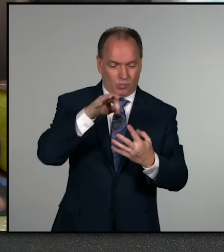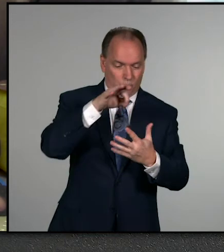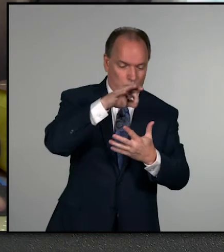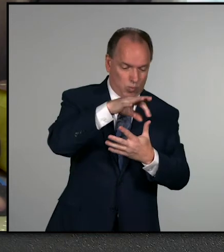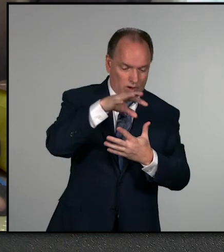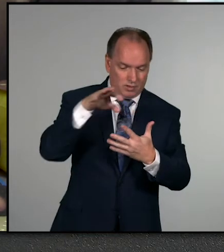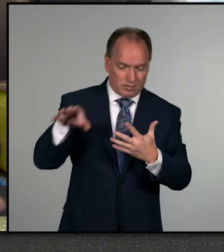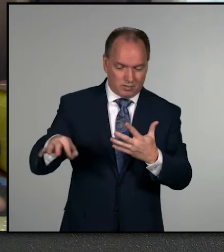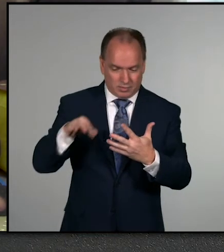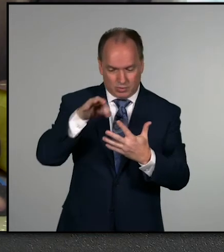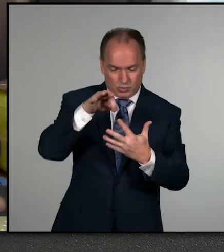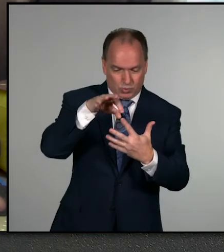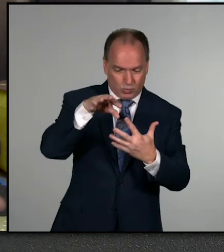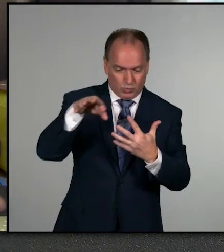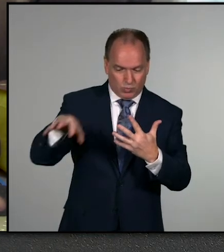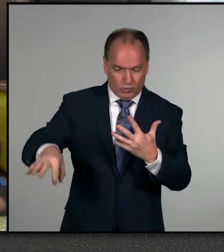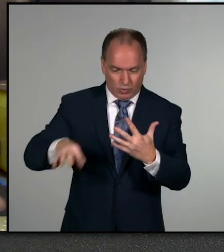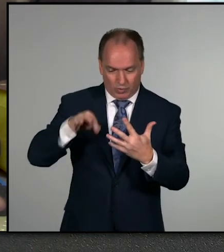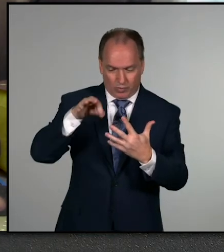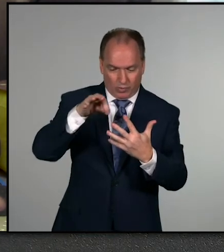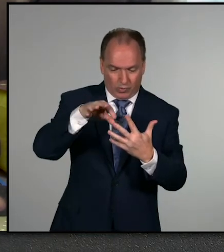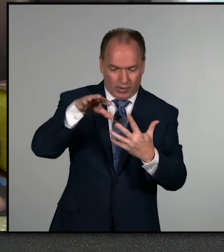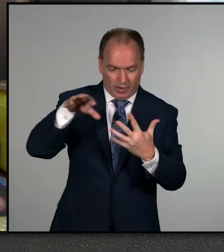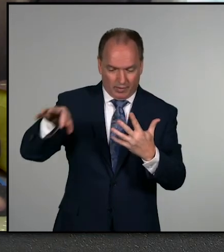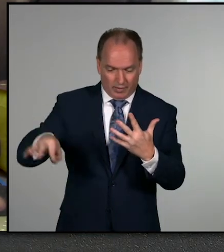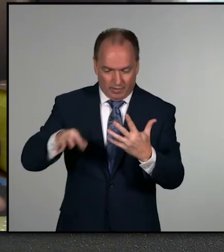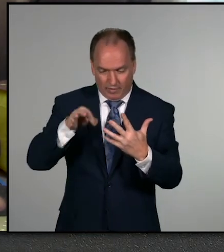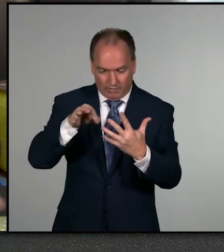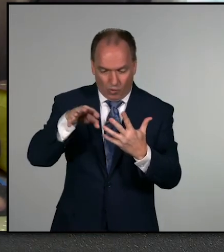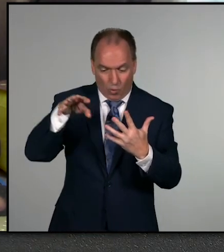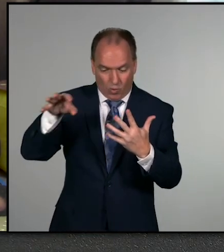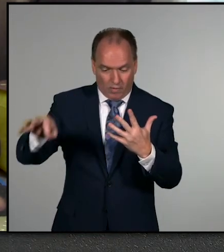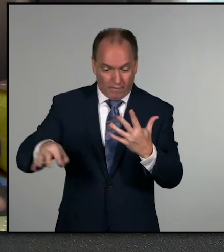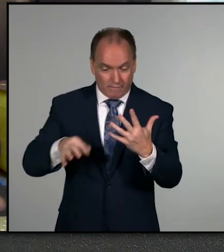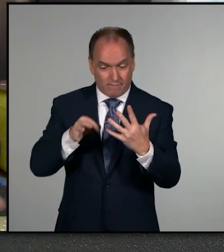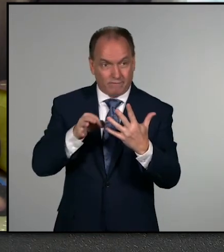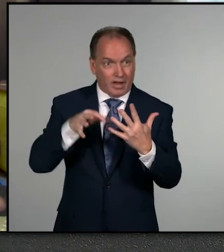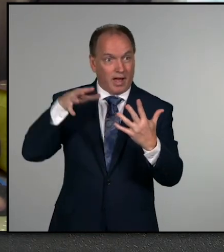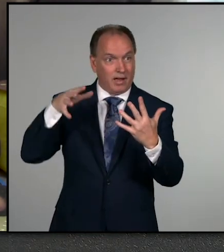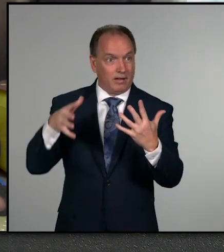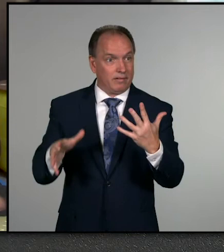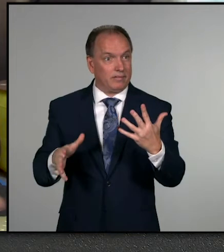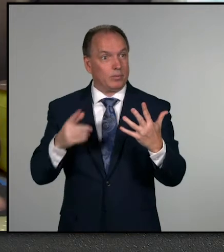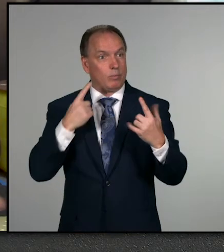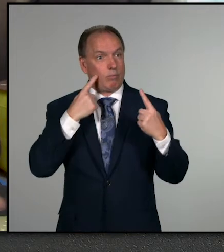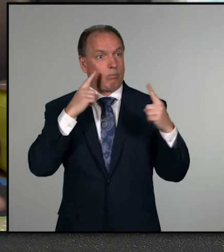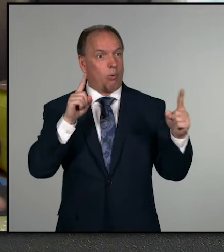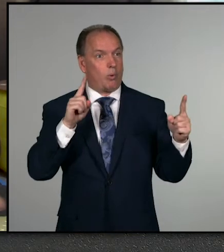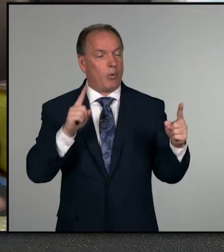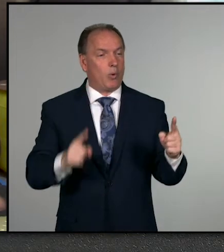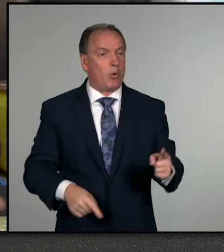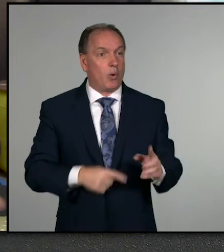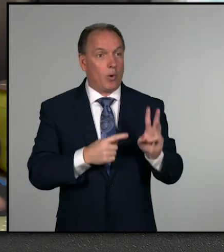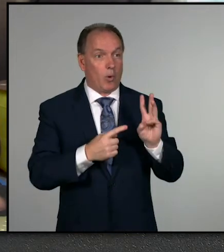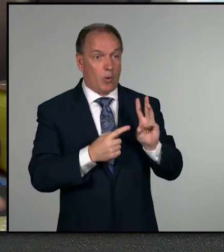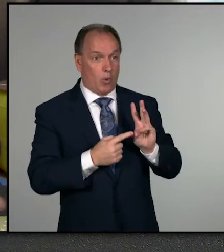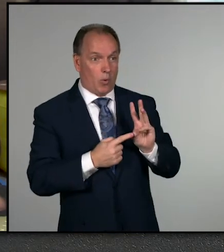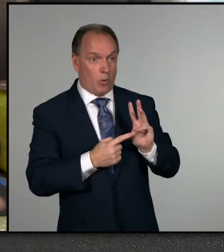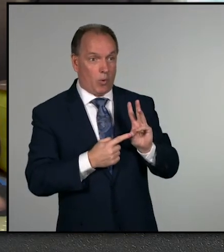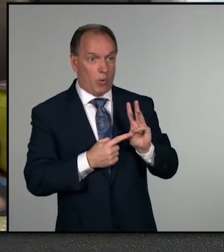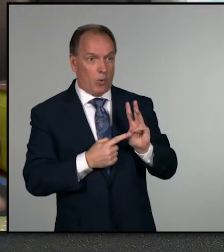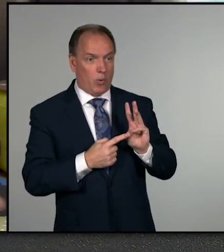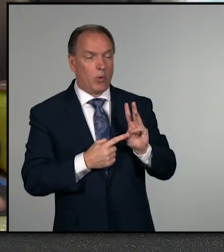1, 2, 3, 4, 5. How about this